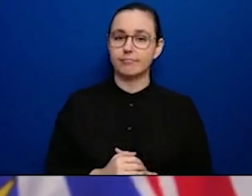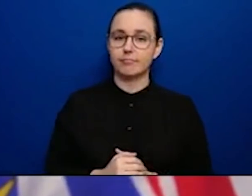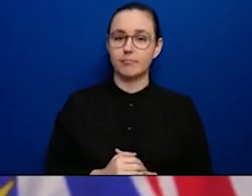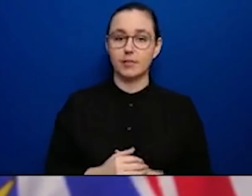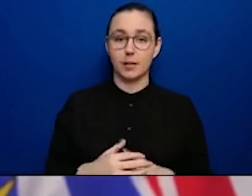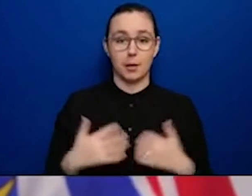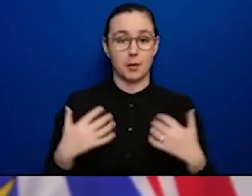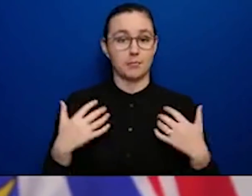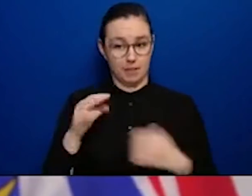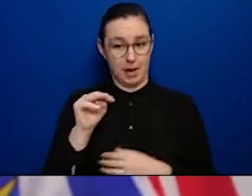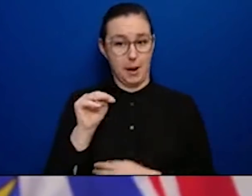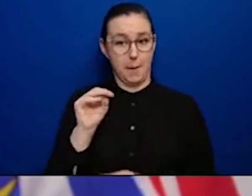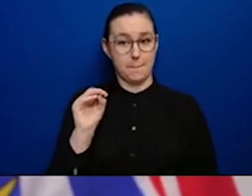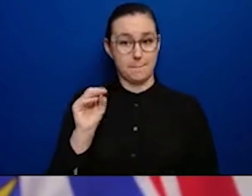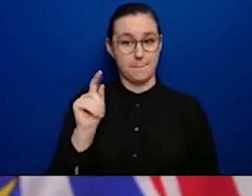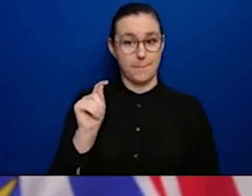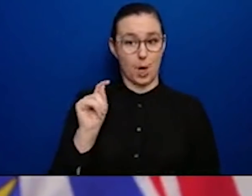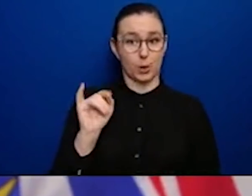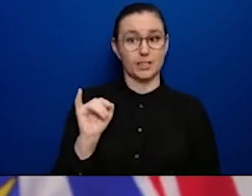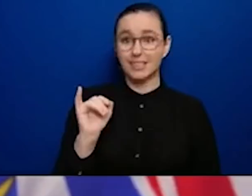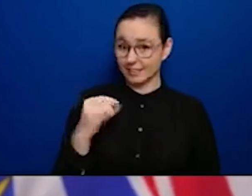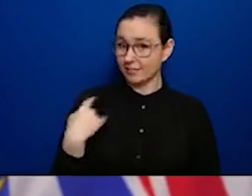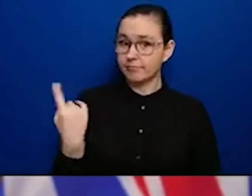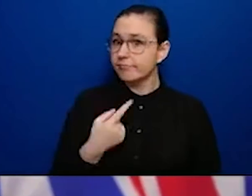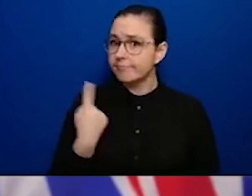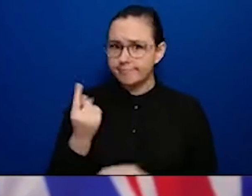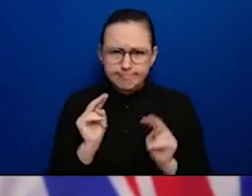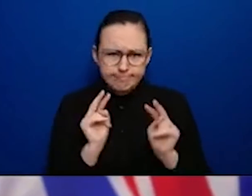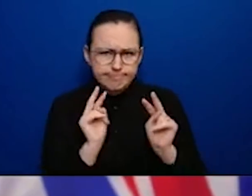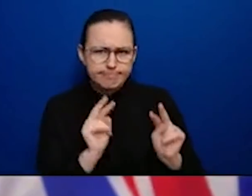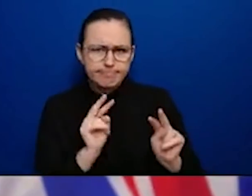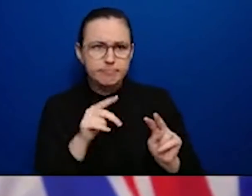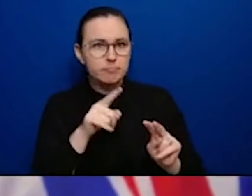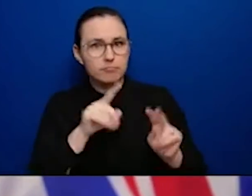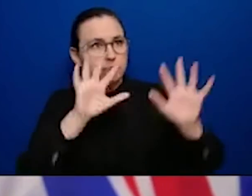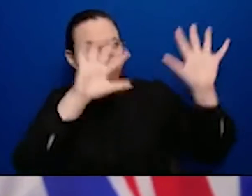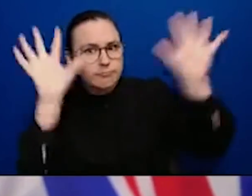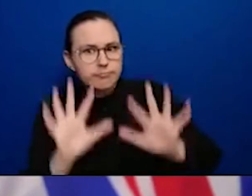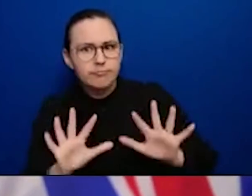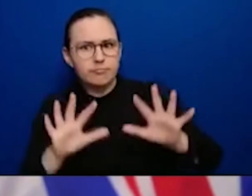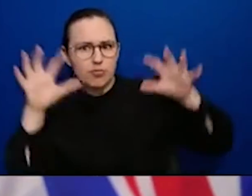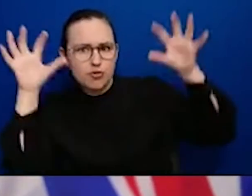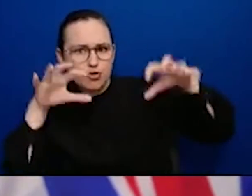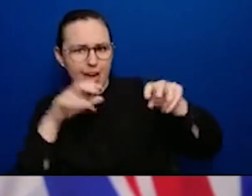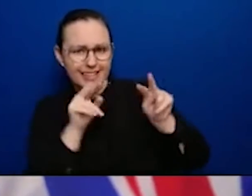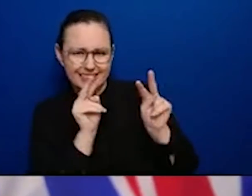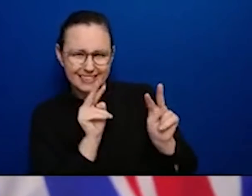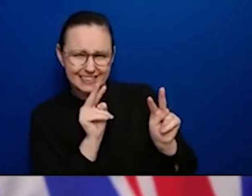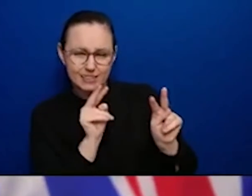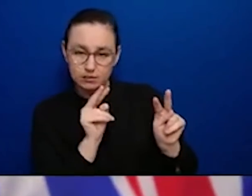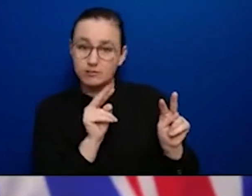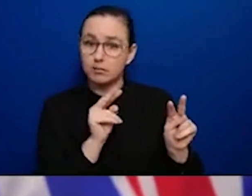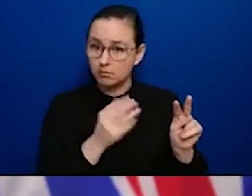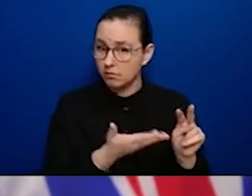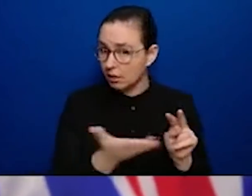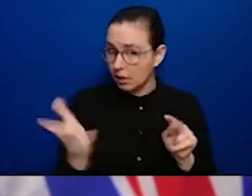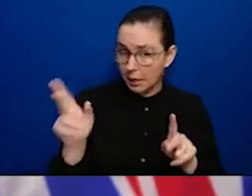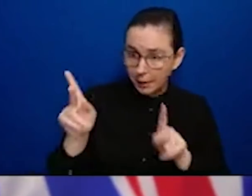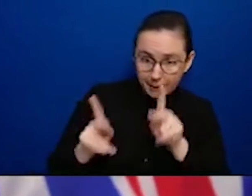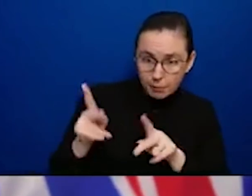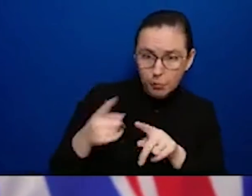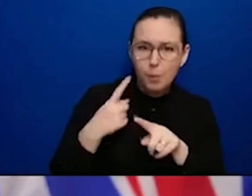of Transportation and Infrastructure has been closely following the current atmospheric river event. We have had crews and equipment on standby in